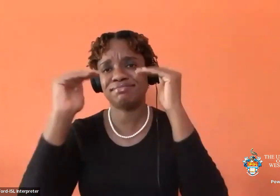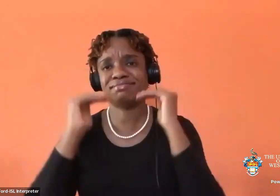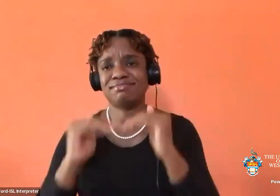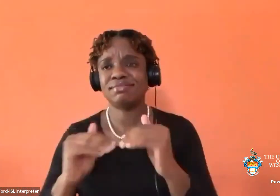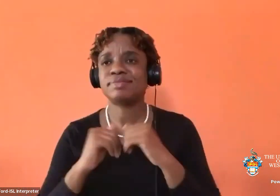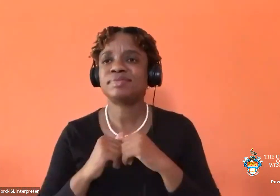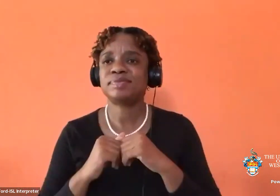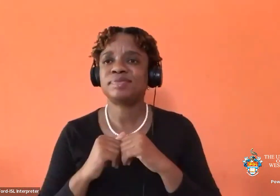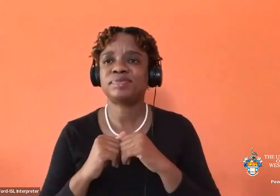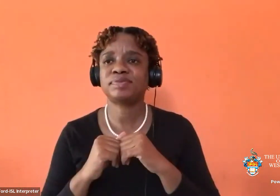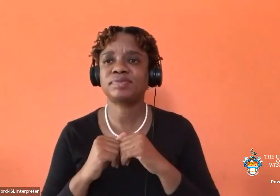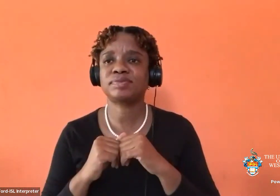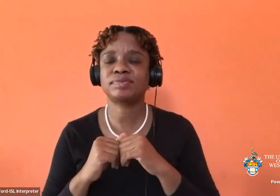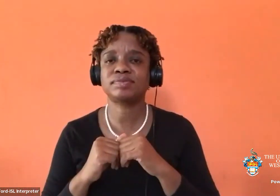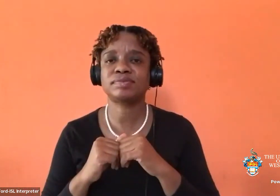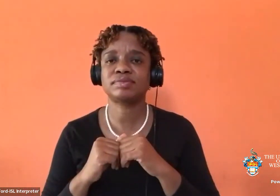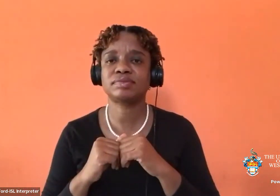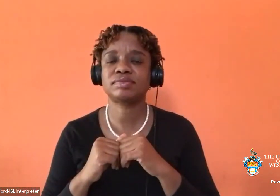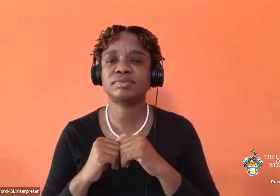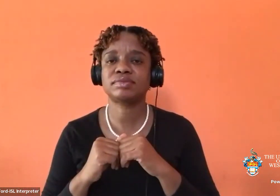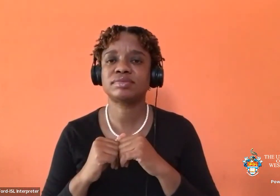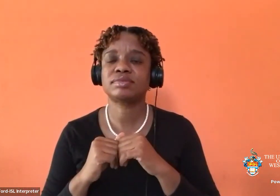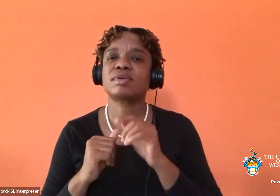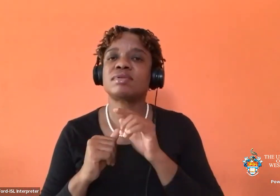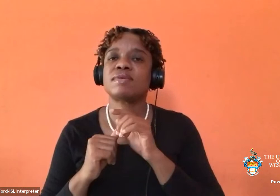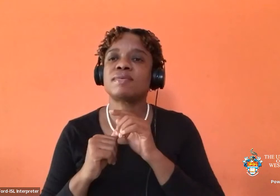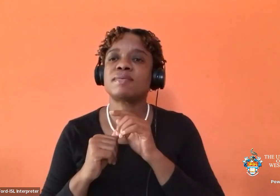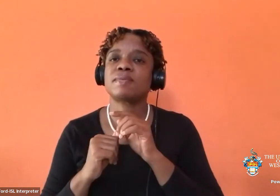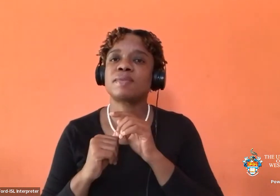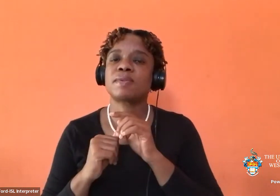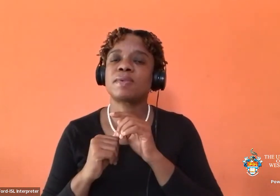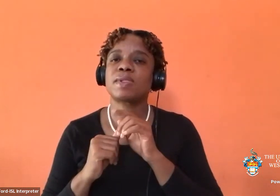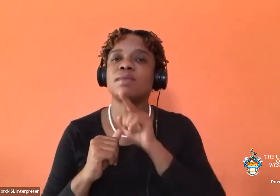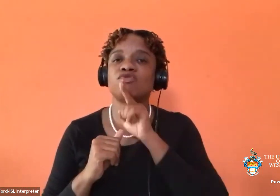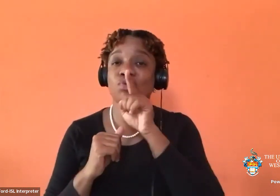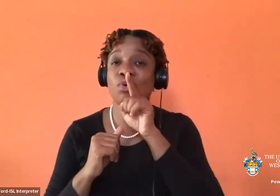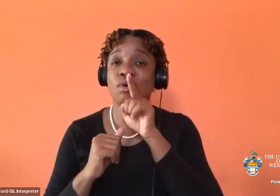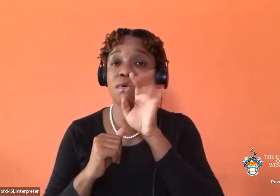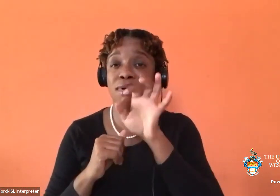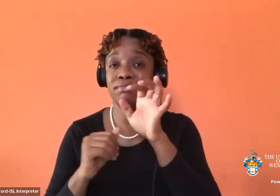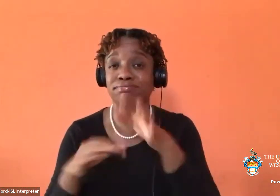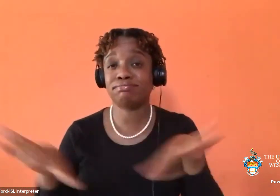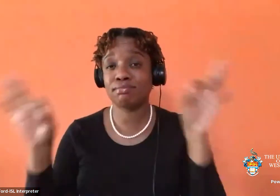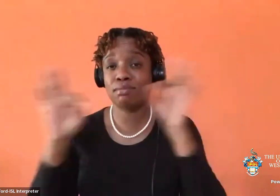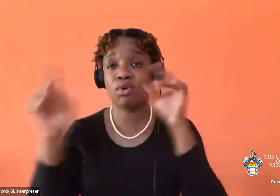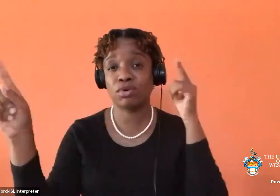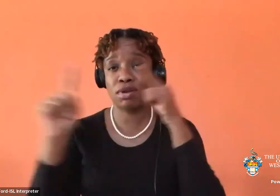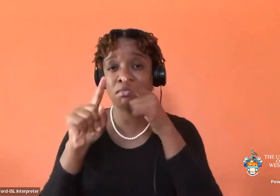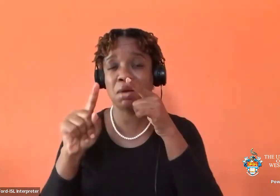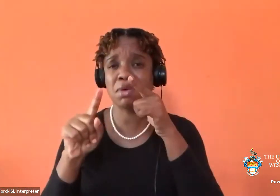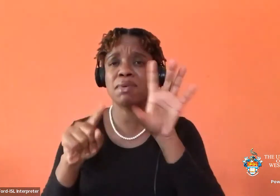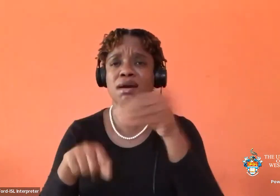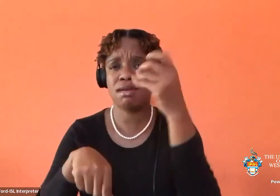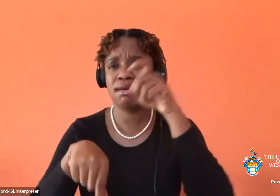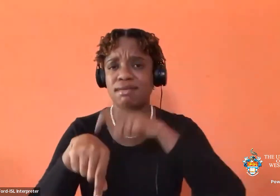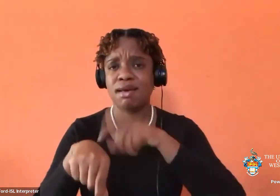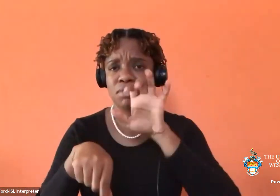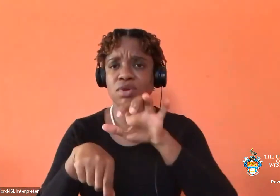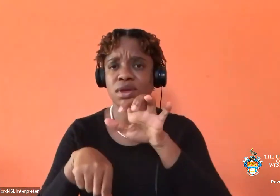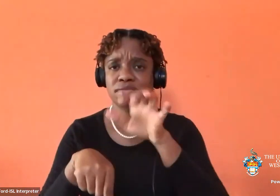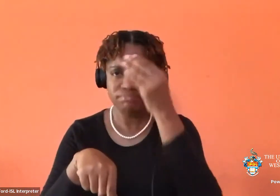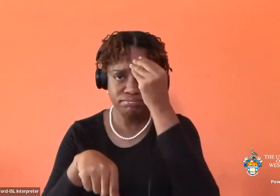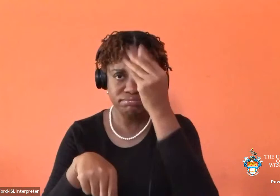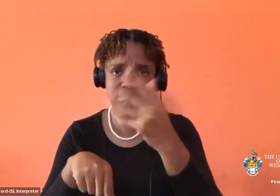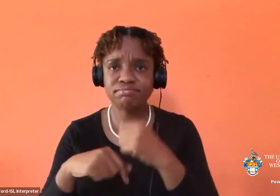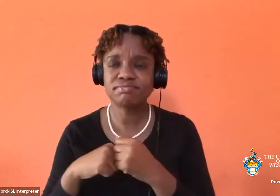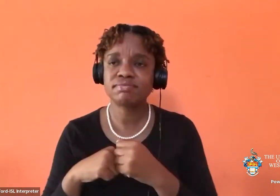I'm sure the important point you want to make can be made during another session, even if, because we're dealing